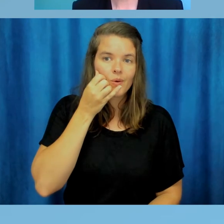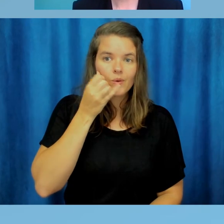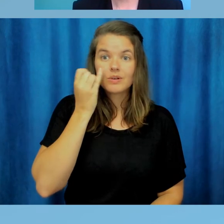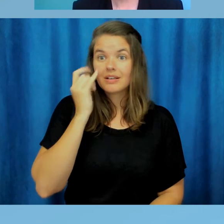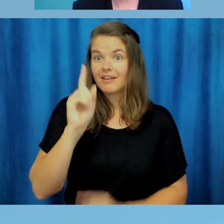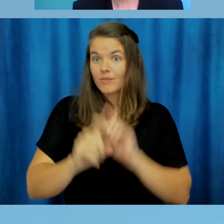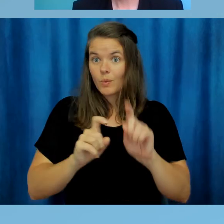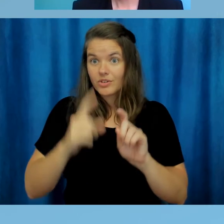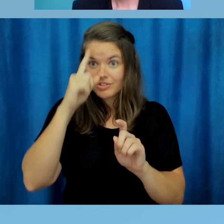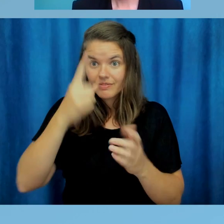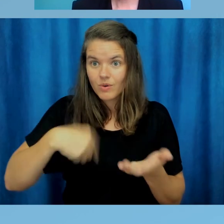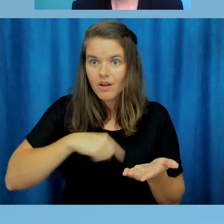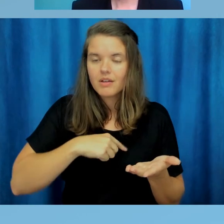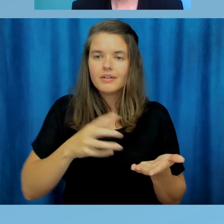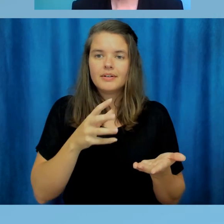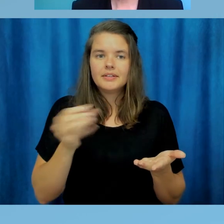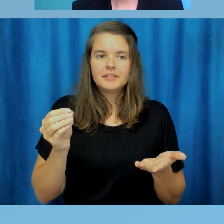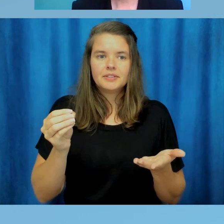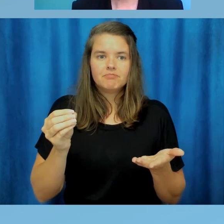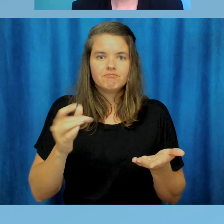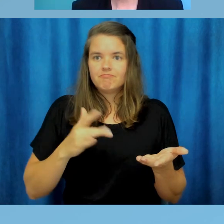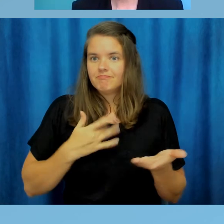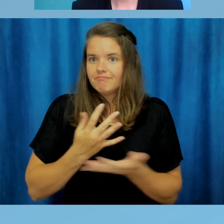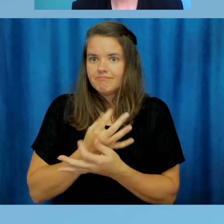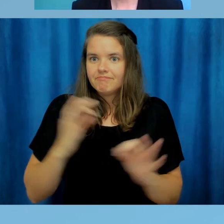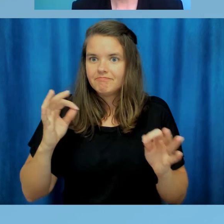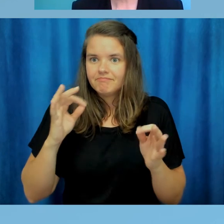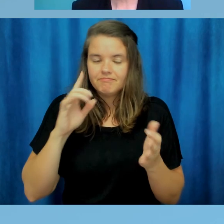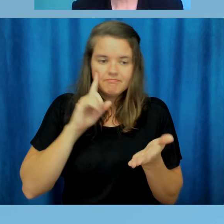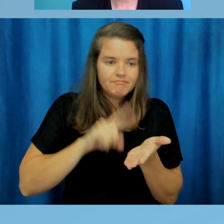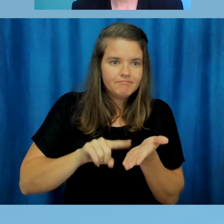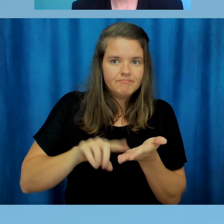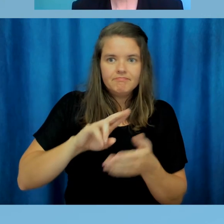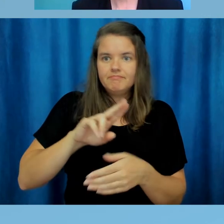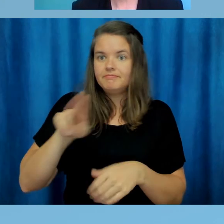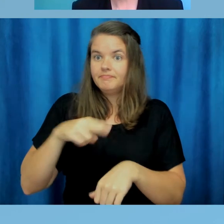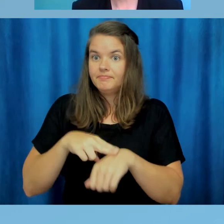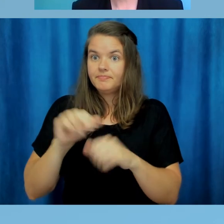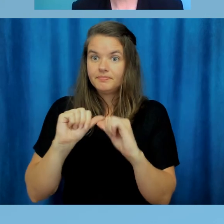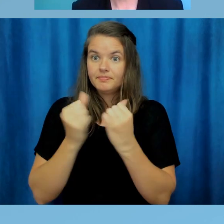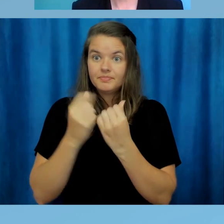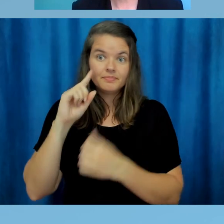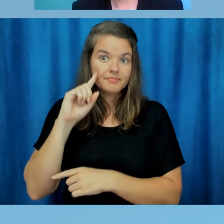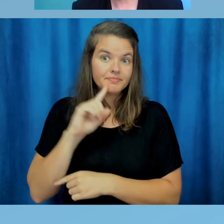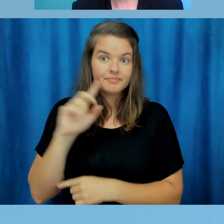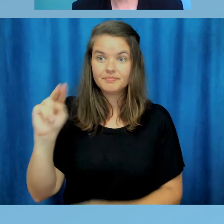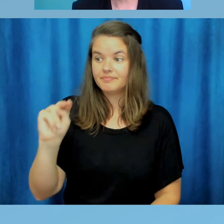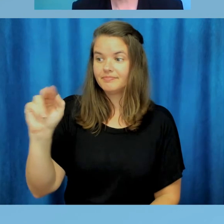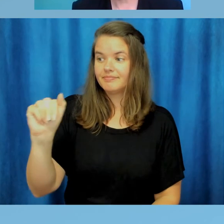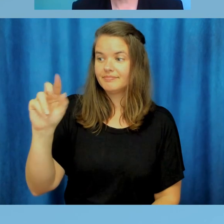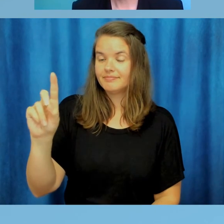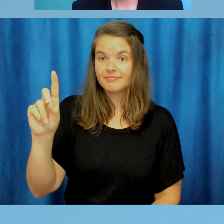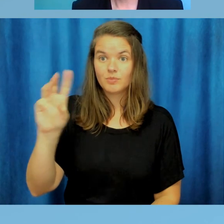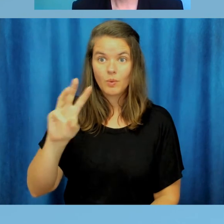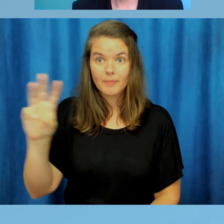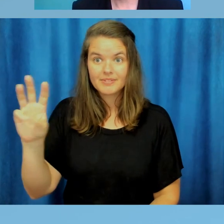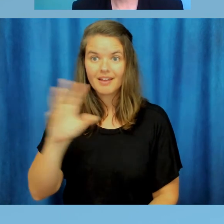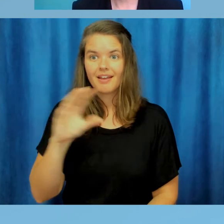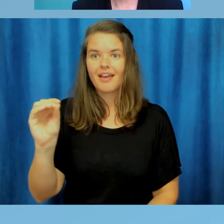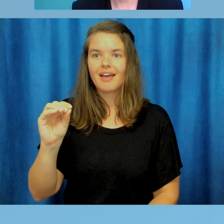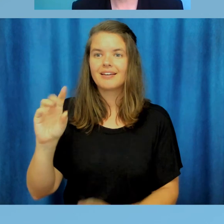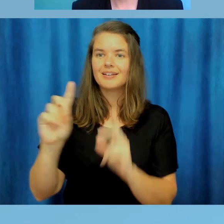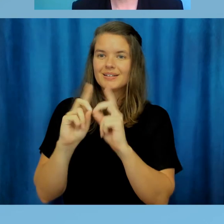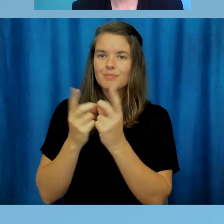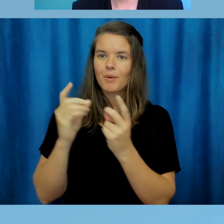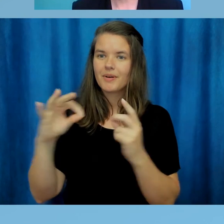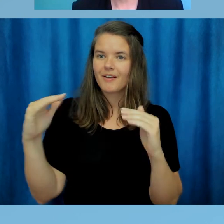have questions for us. And feel free to check out the National Association of the Deaf website and the